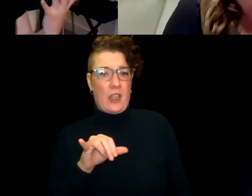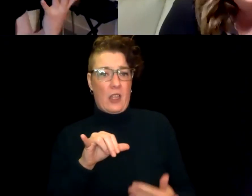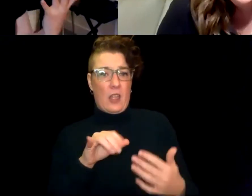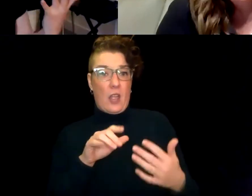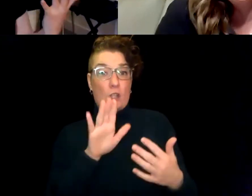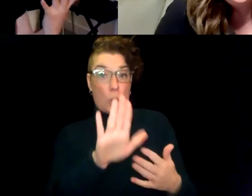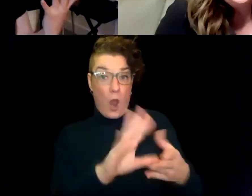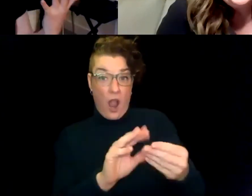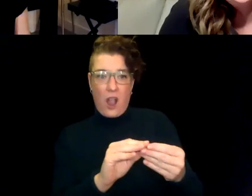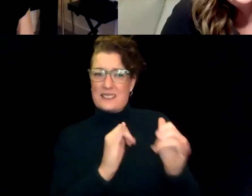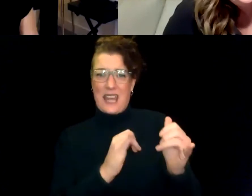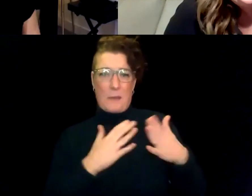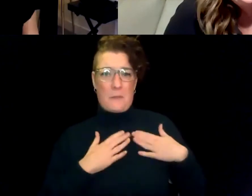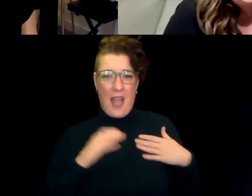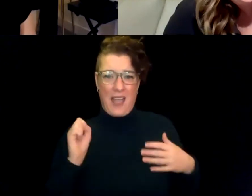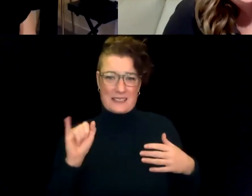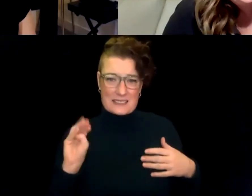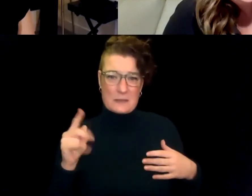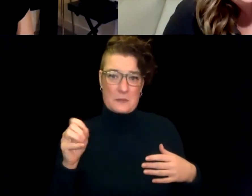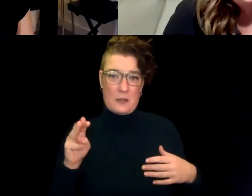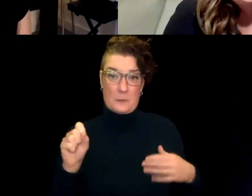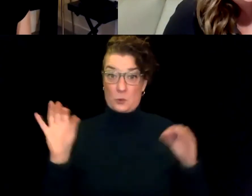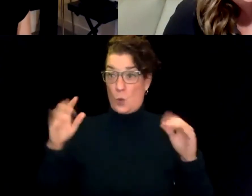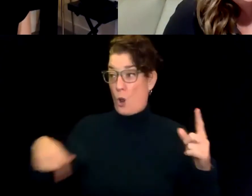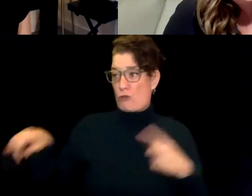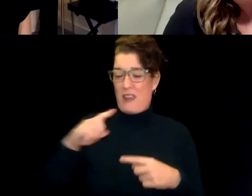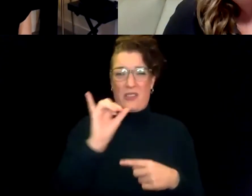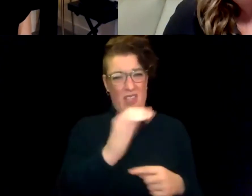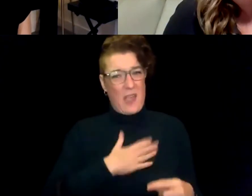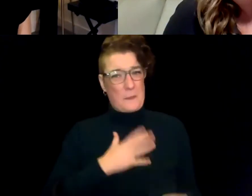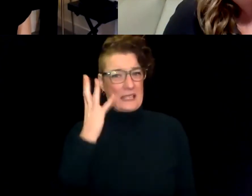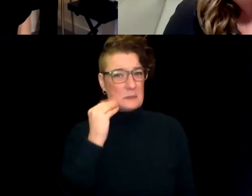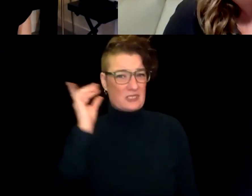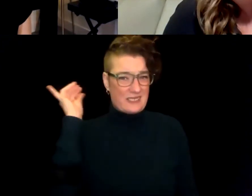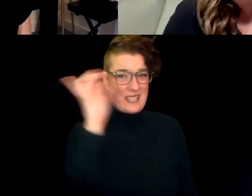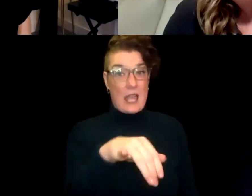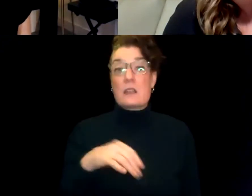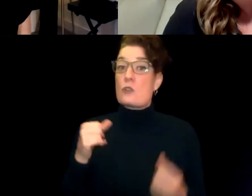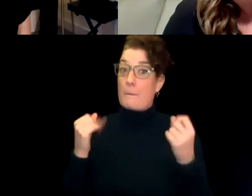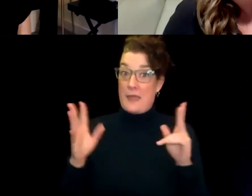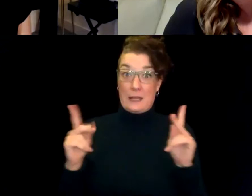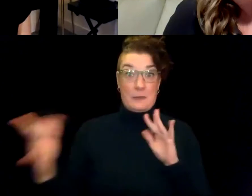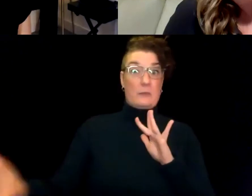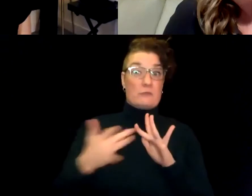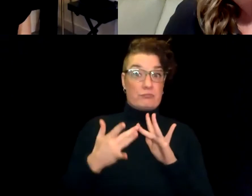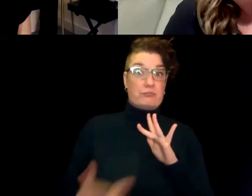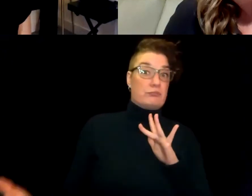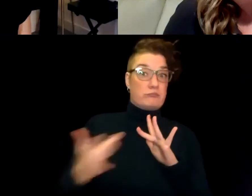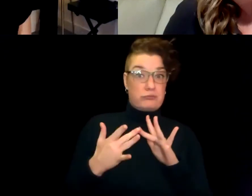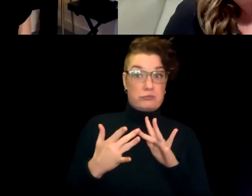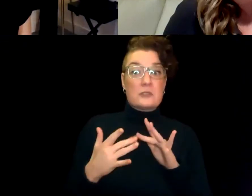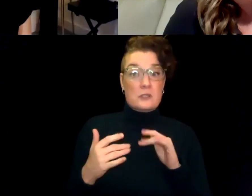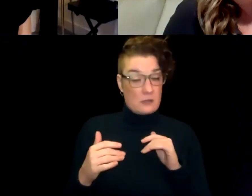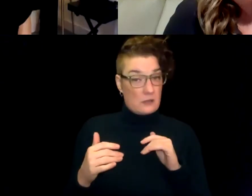Like that's what I experience when nobody's around. And so there were a lot of people who reached out to me who